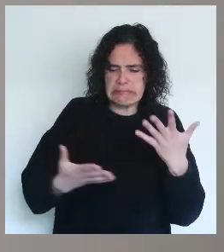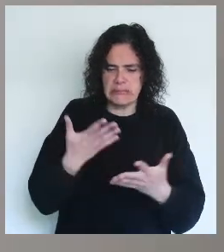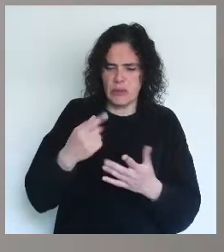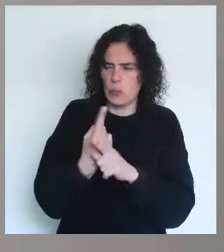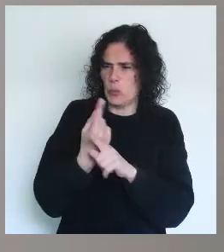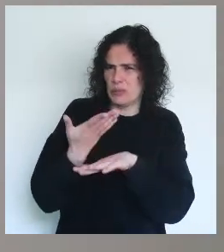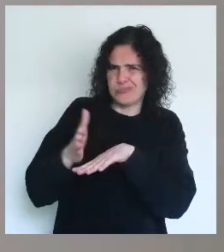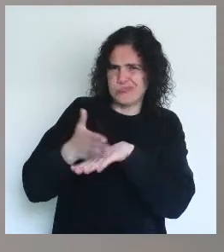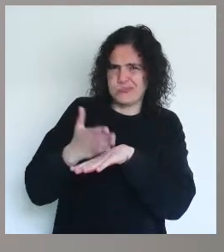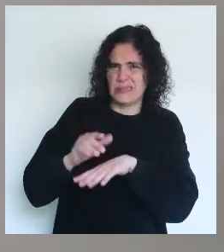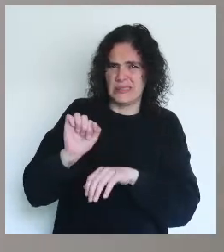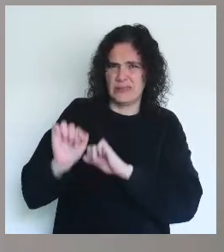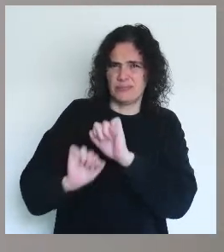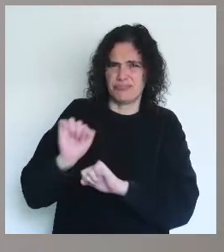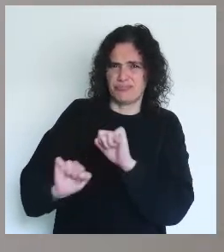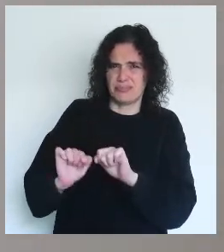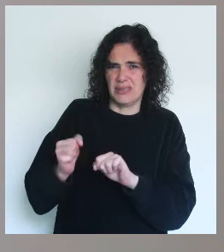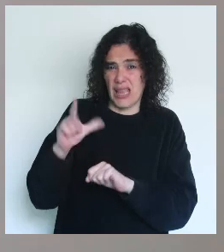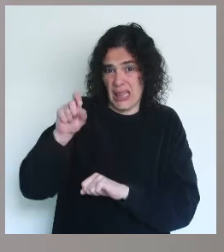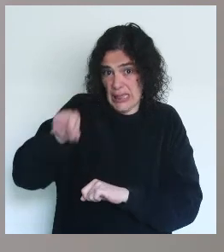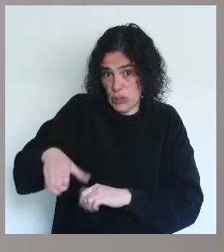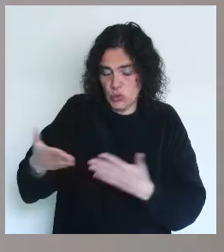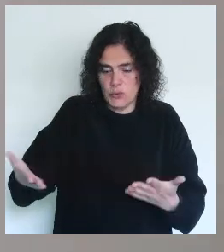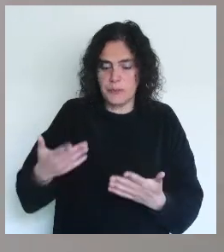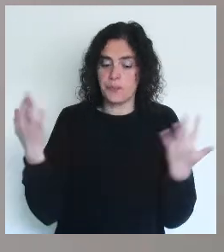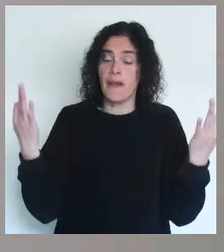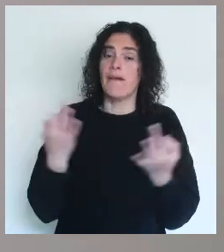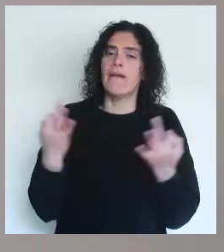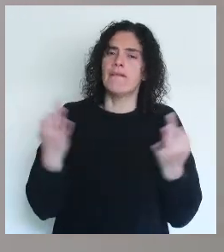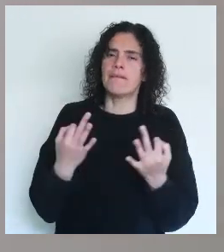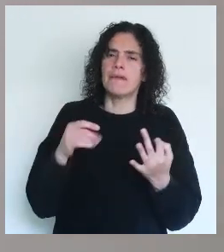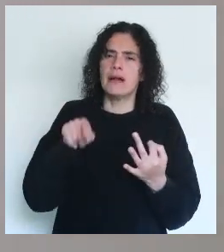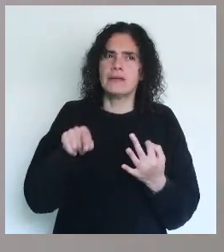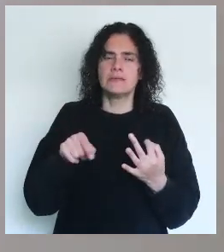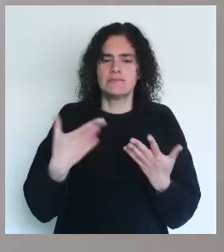this is leftover, that belongs to the trash, are actually